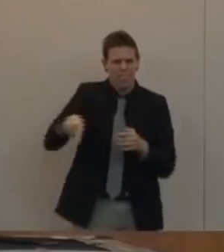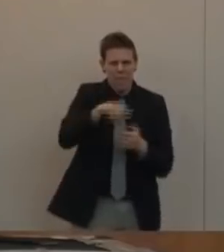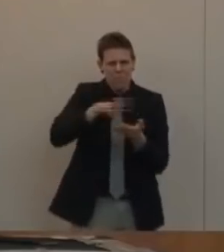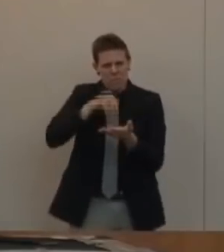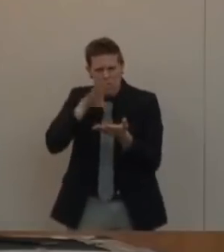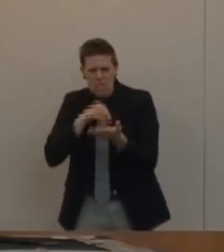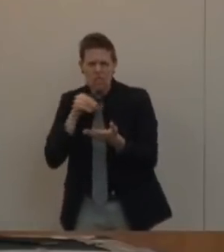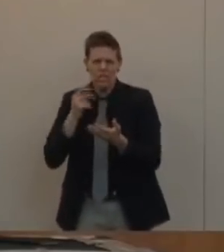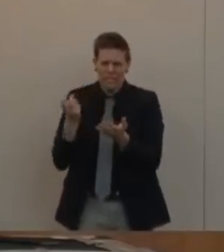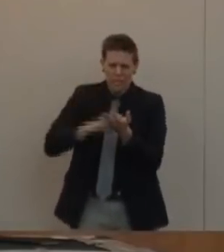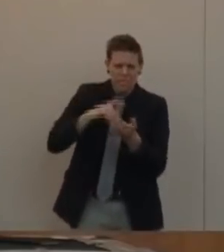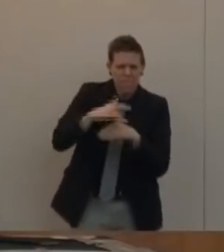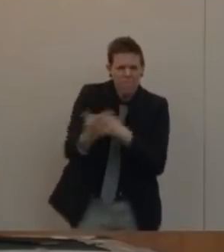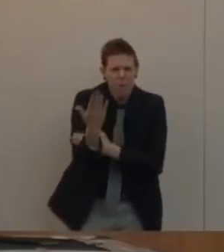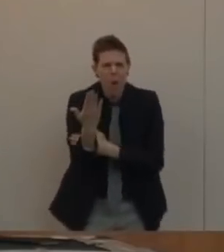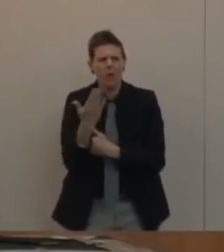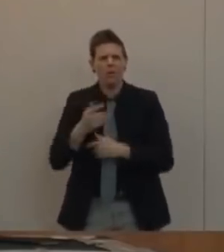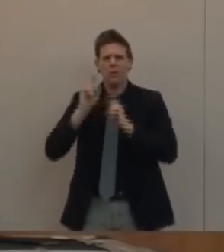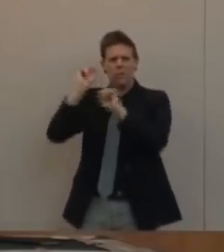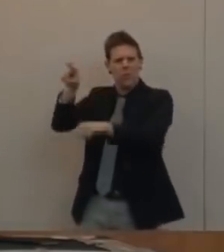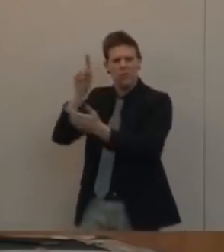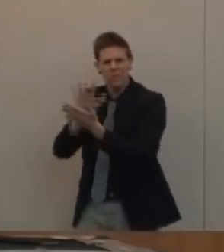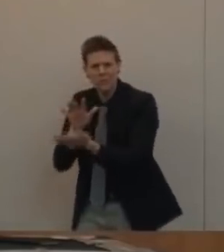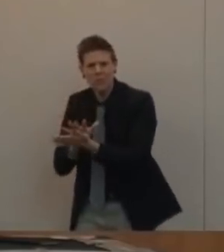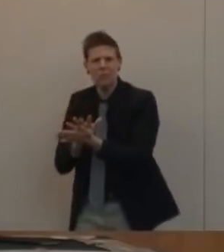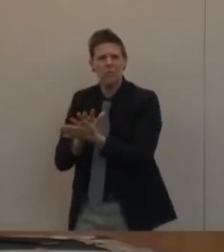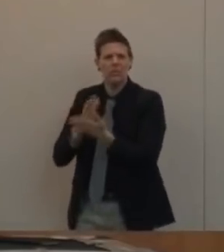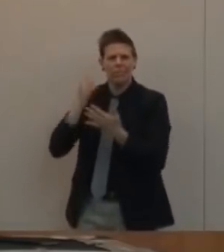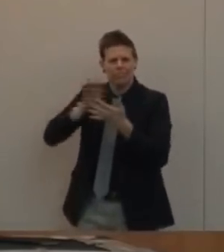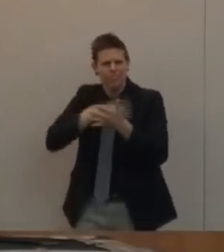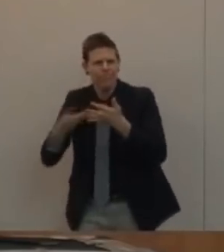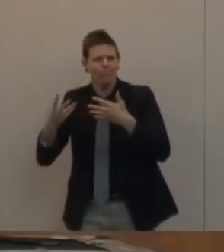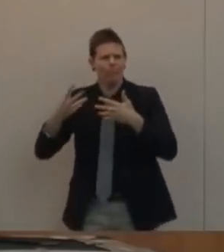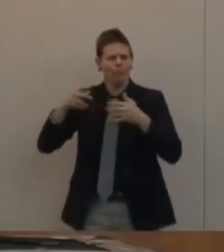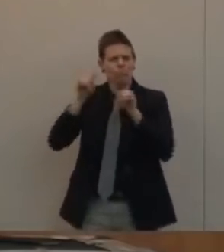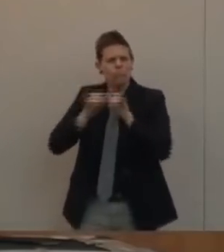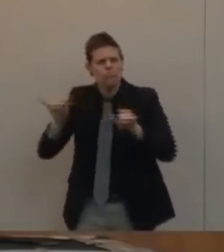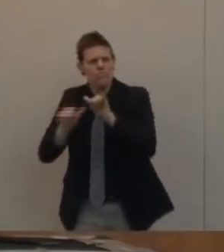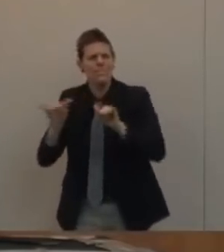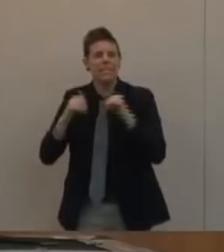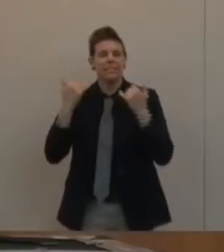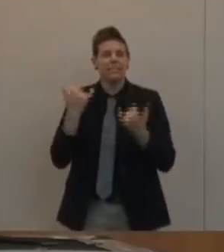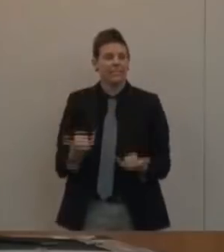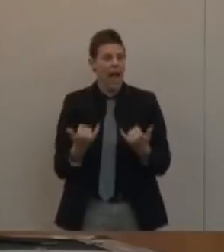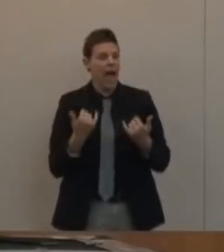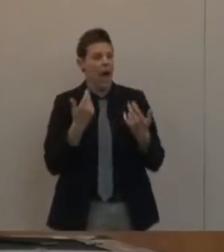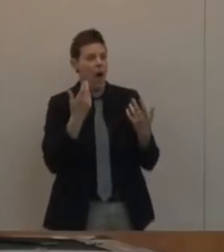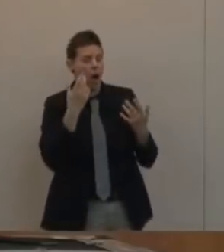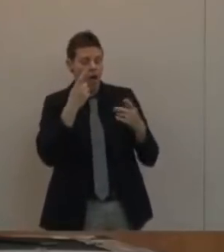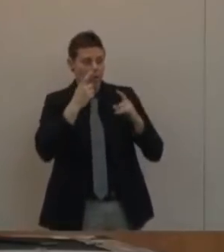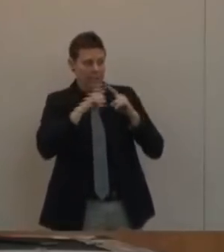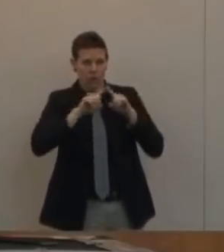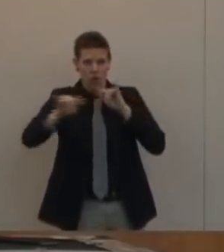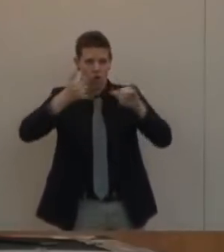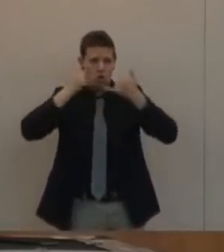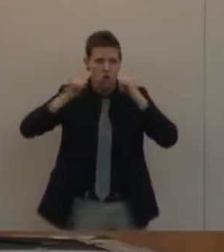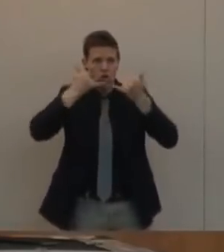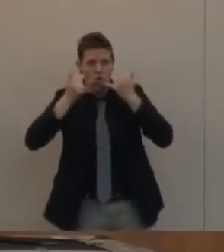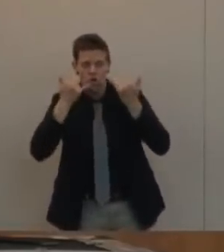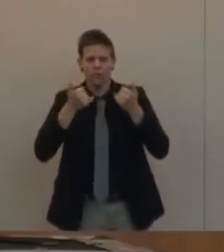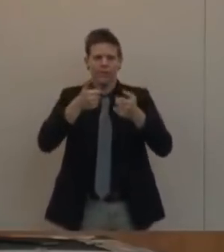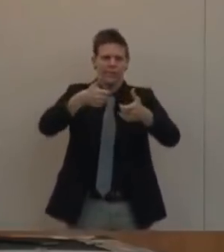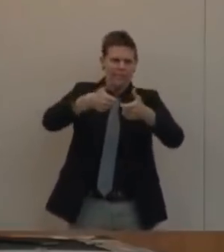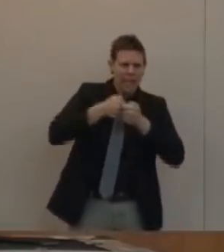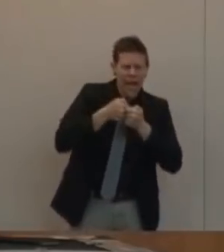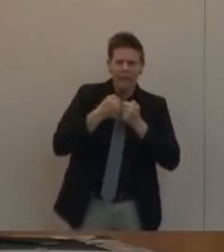morning and go to school. Based on the kinds of calls and text messages and social media messages that we're getting,